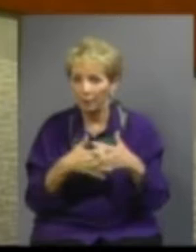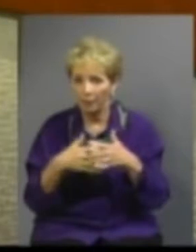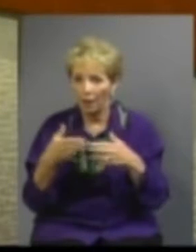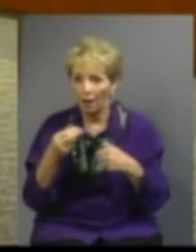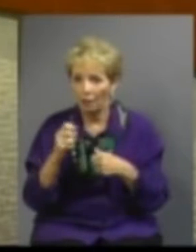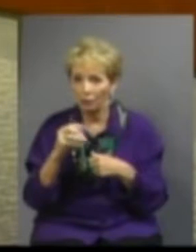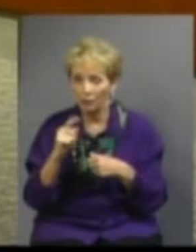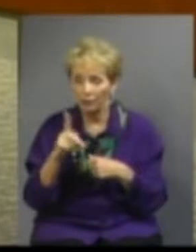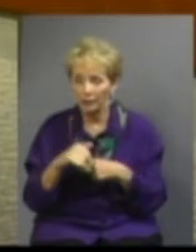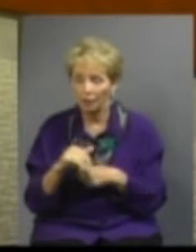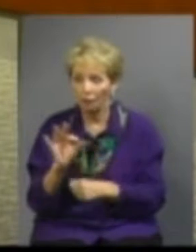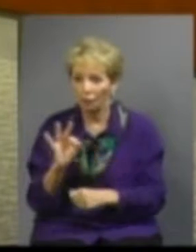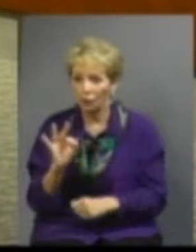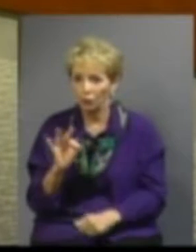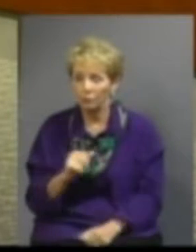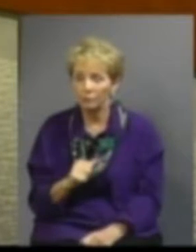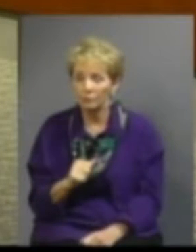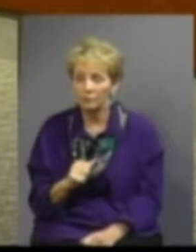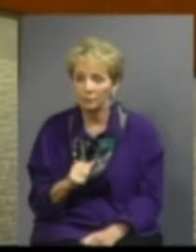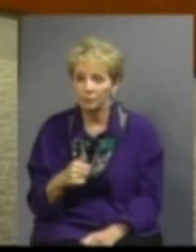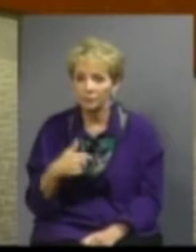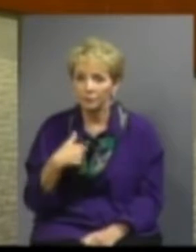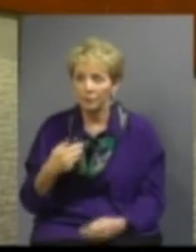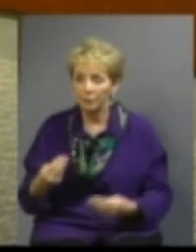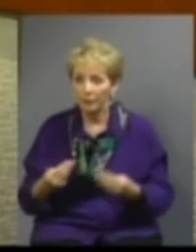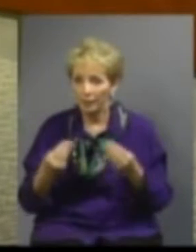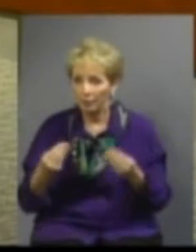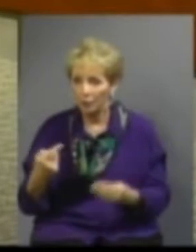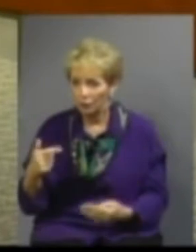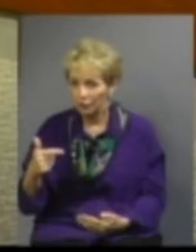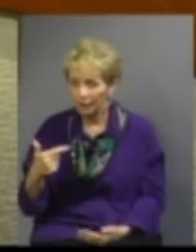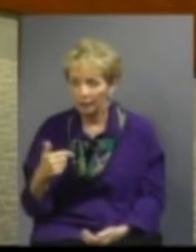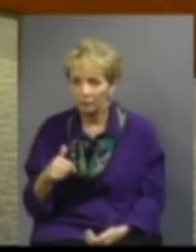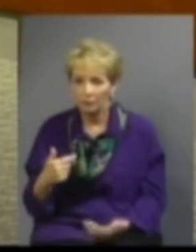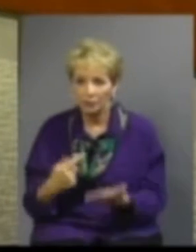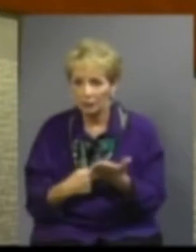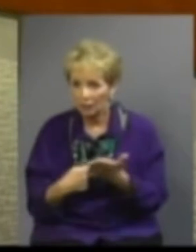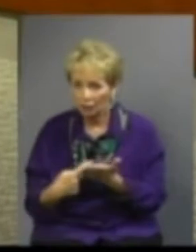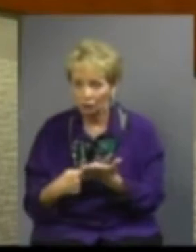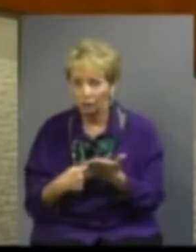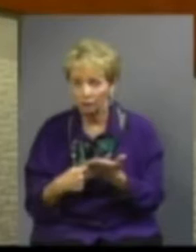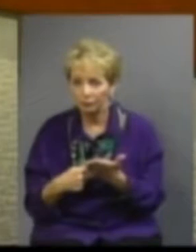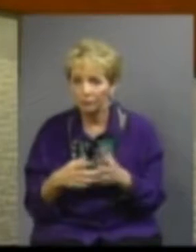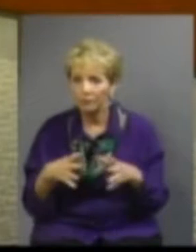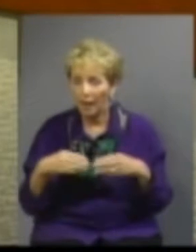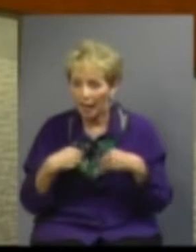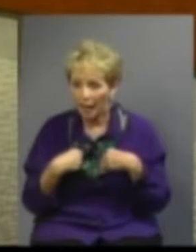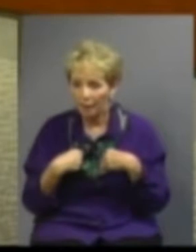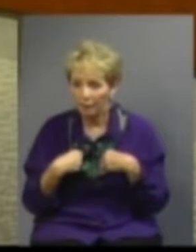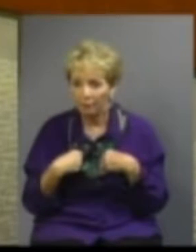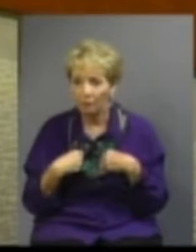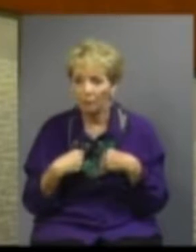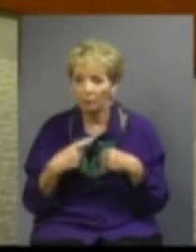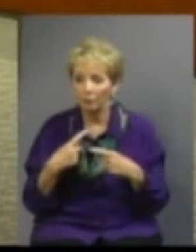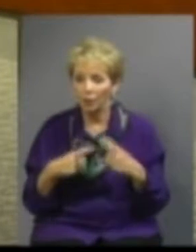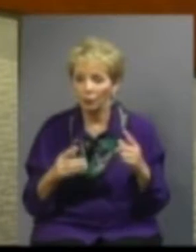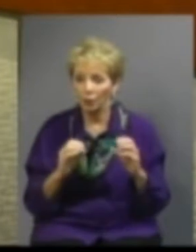Hospitality Furnishings. Second. motion second, discussion. All in favor say aye. Aye.